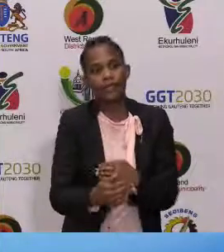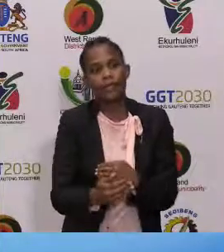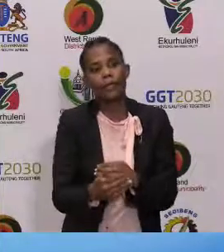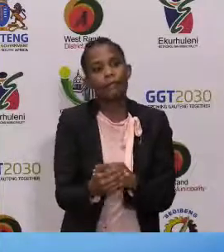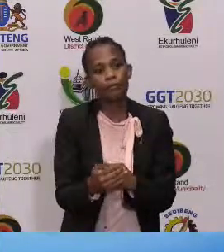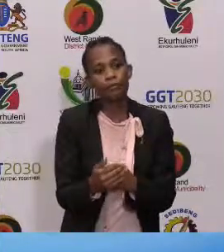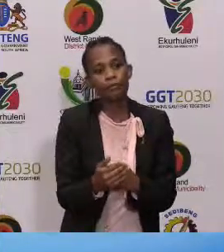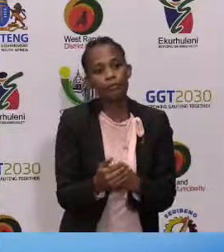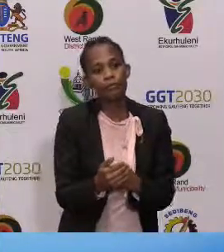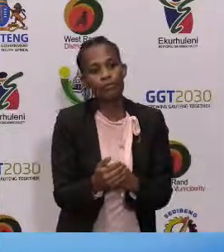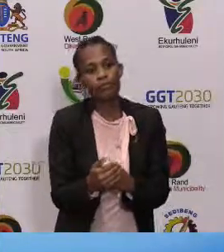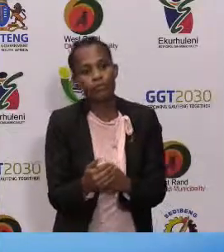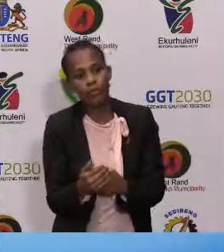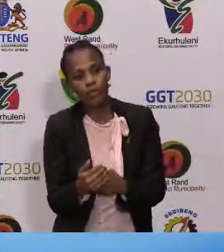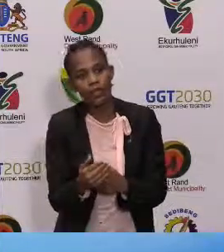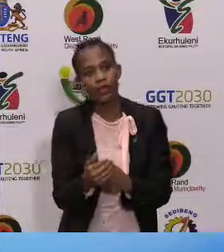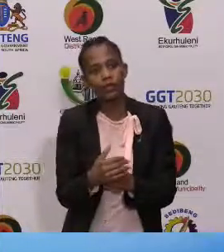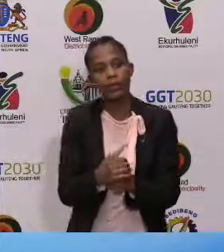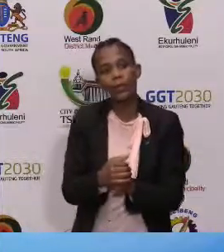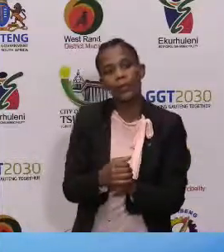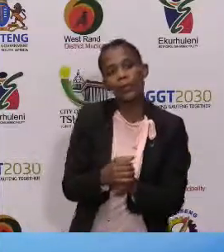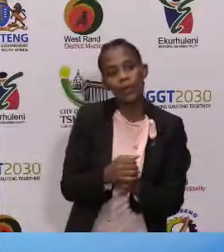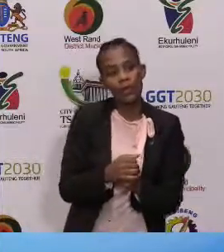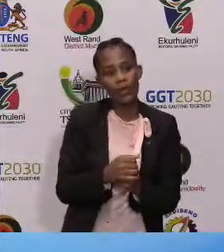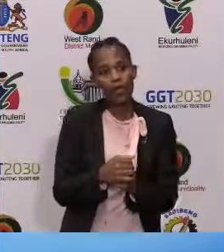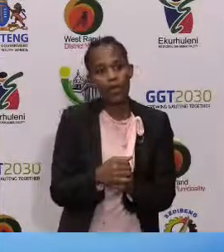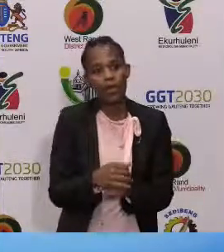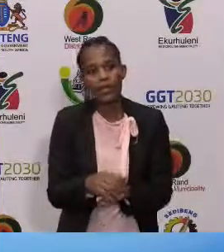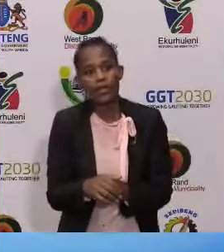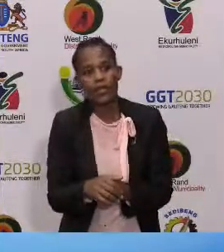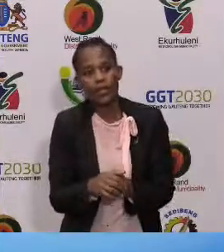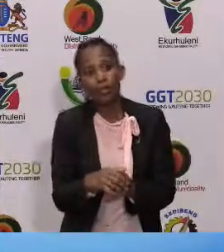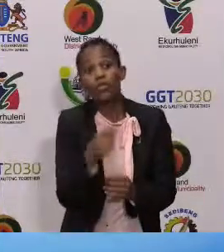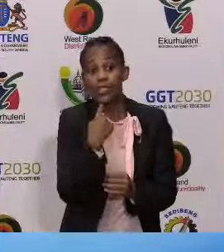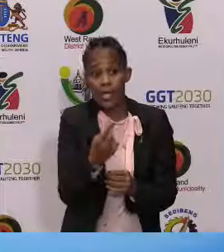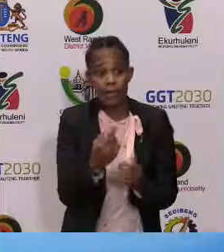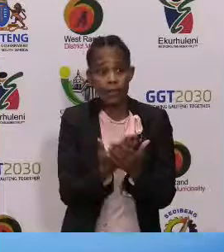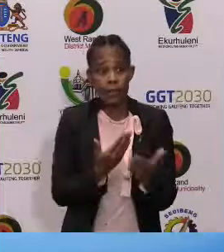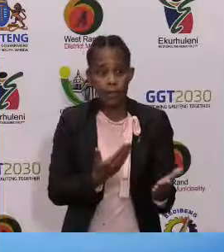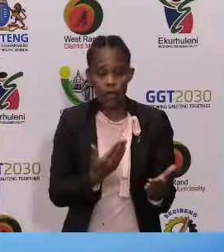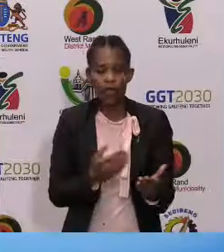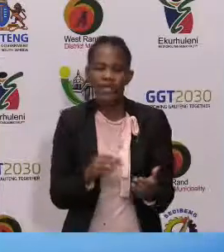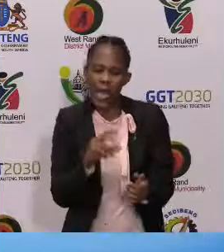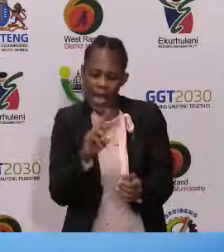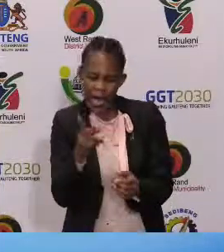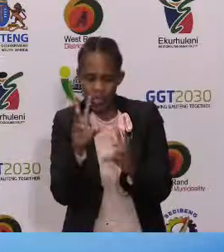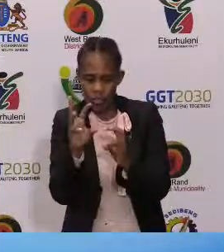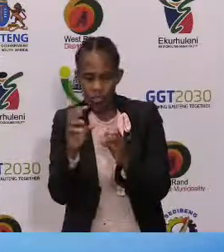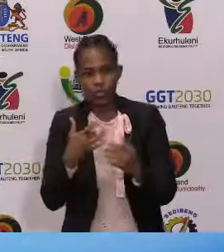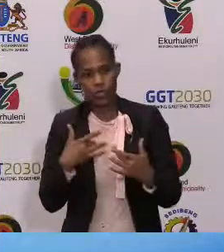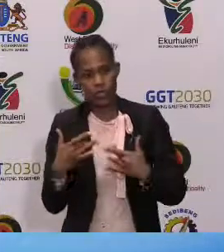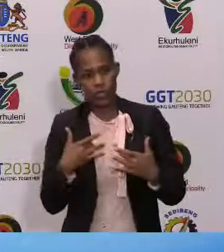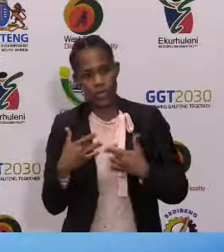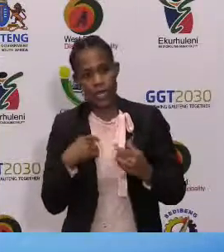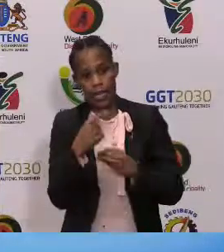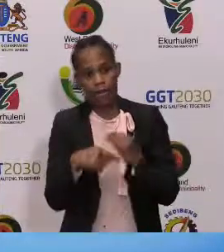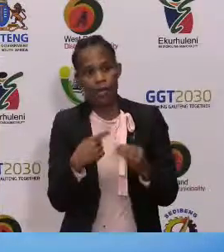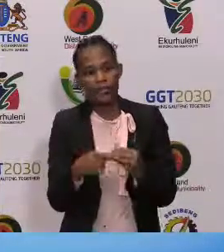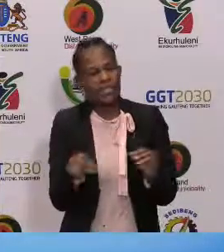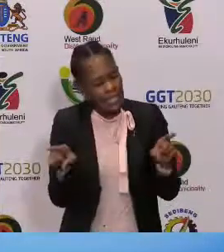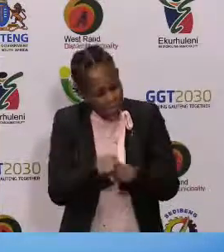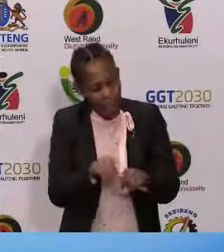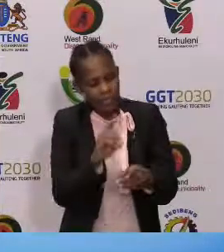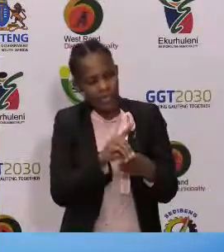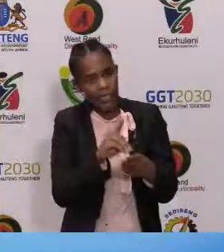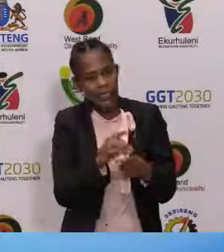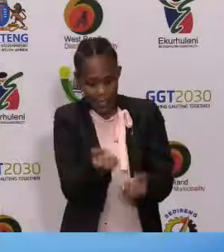So Mary and Bruce mentioned that there are indications that we need to be concerned about, and this is just another way of looking at the same data which they